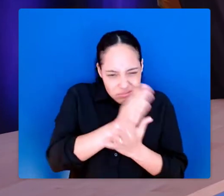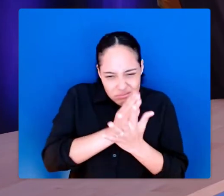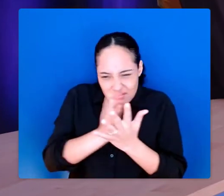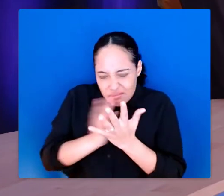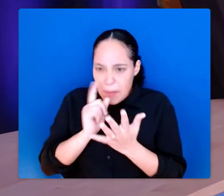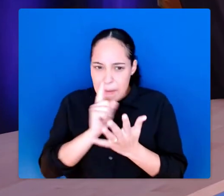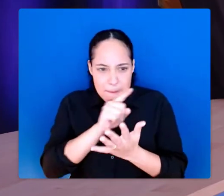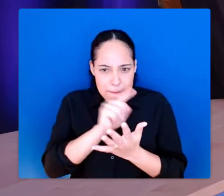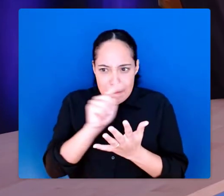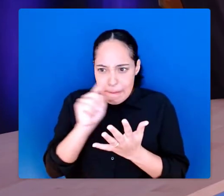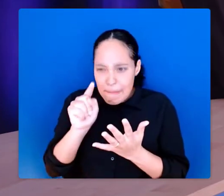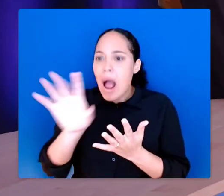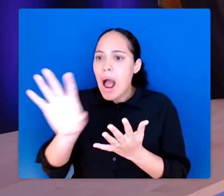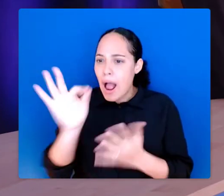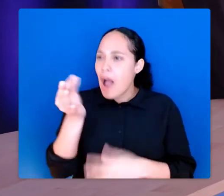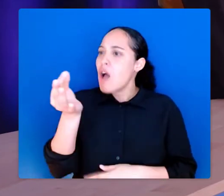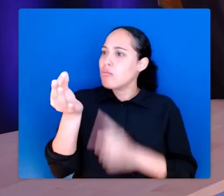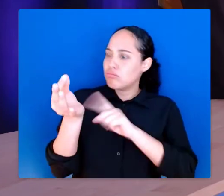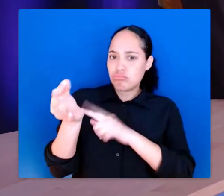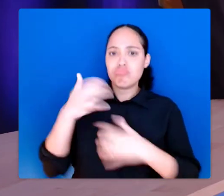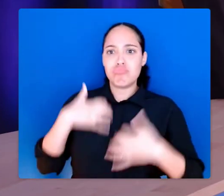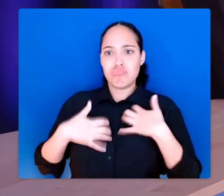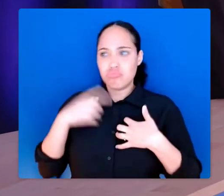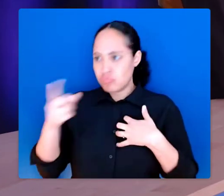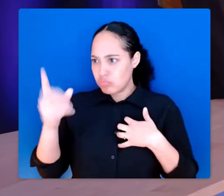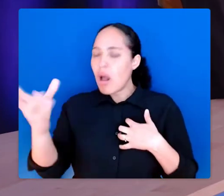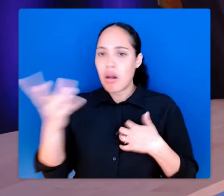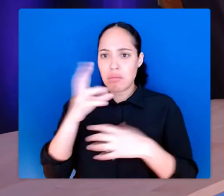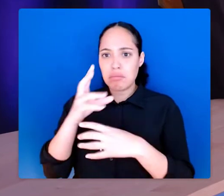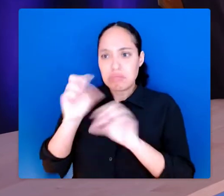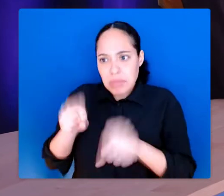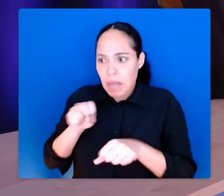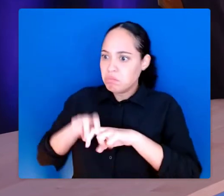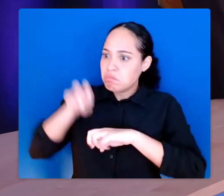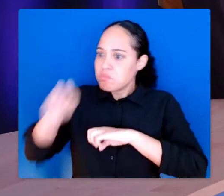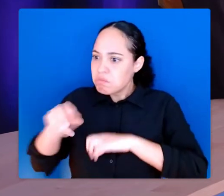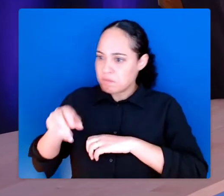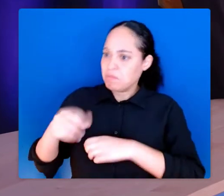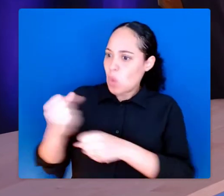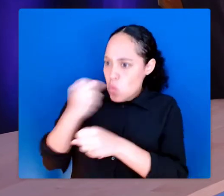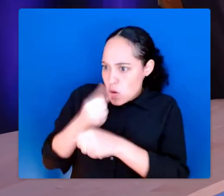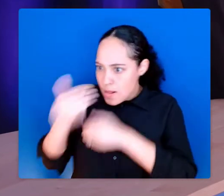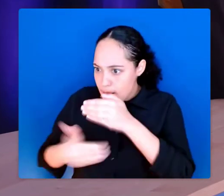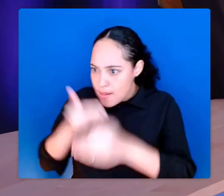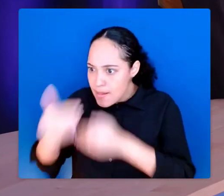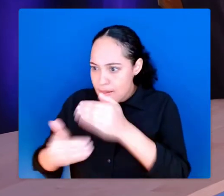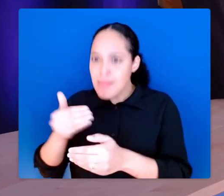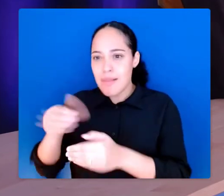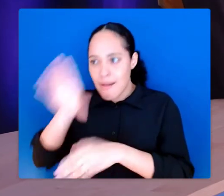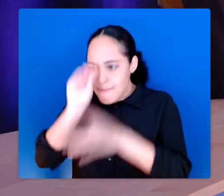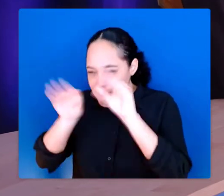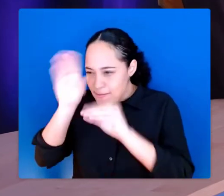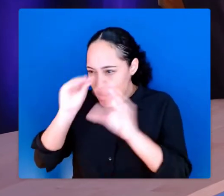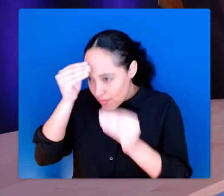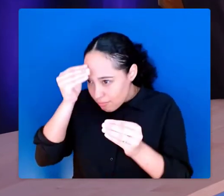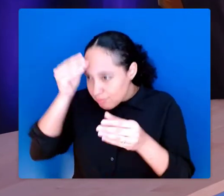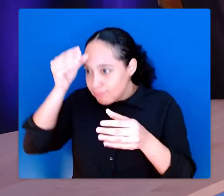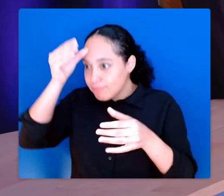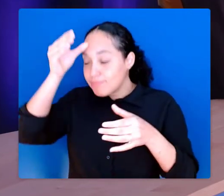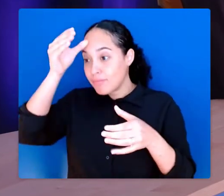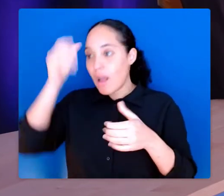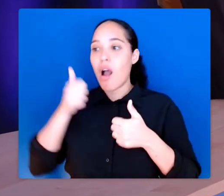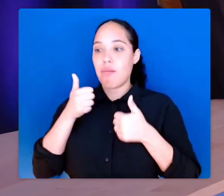stay and we just need to upskill ourselves to be able to live with AI and then use AI for better. And then you have all